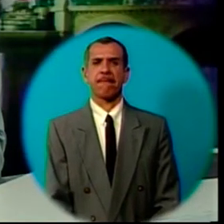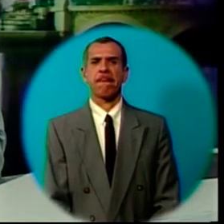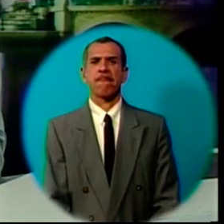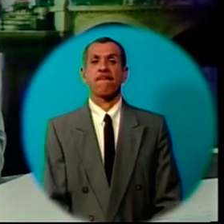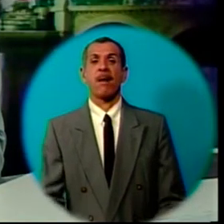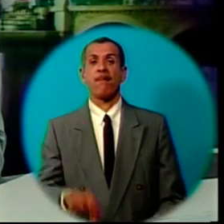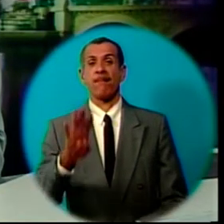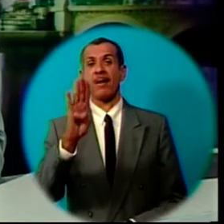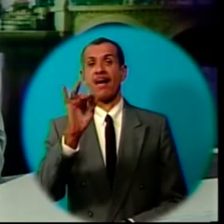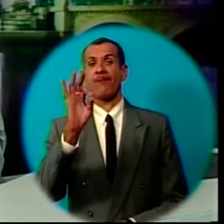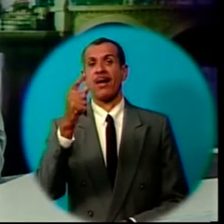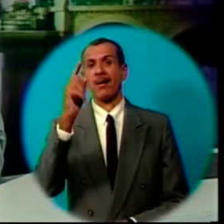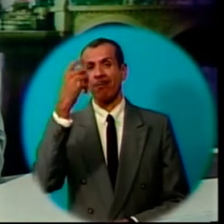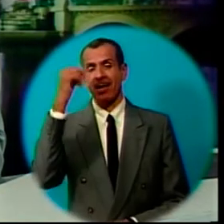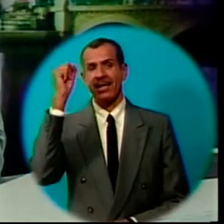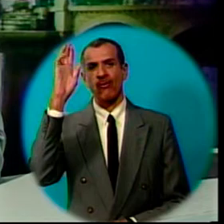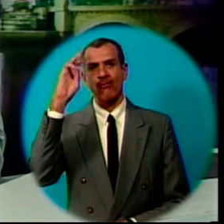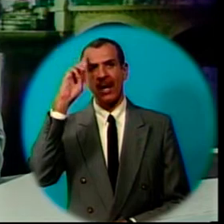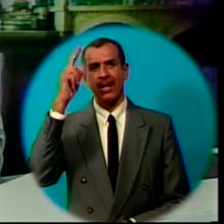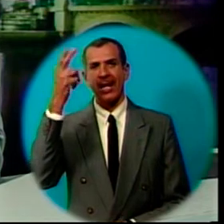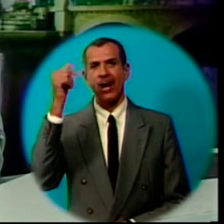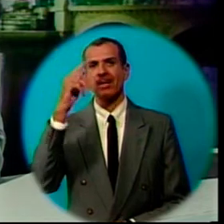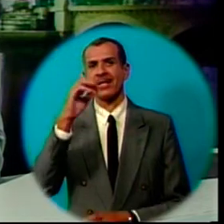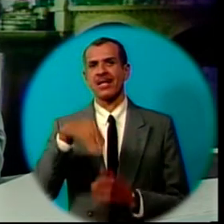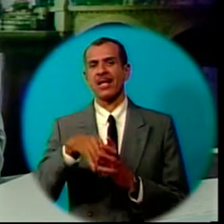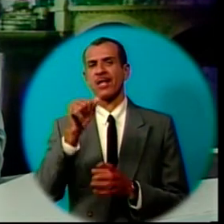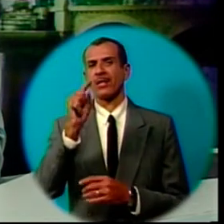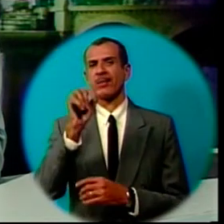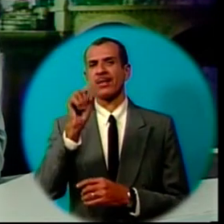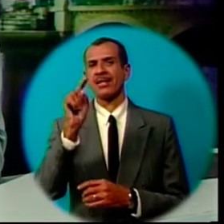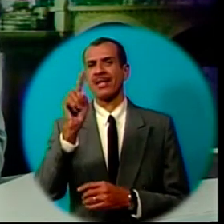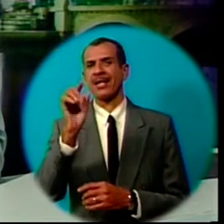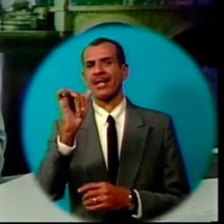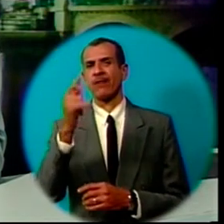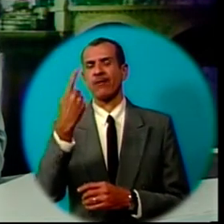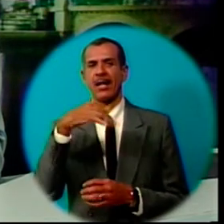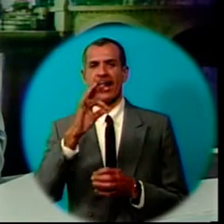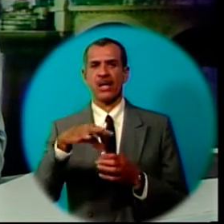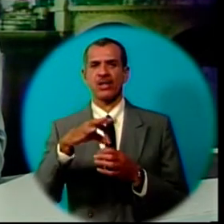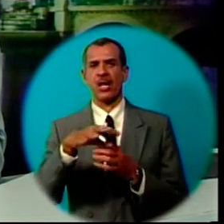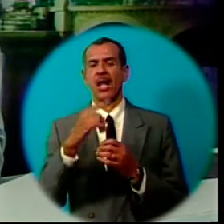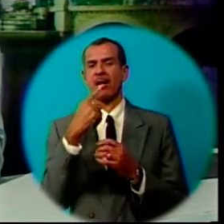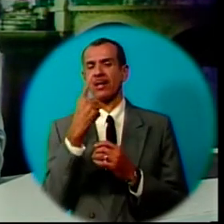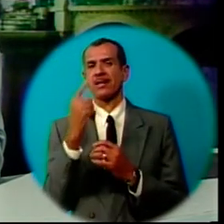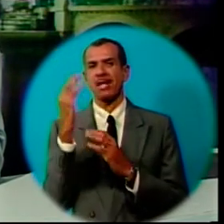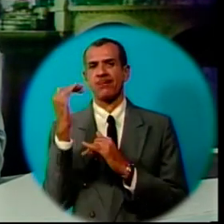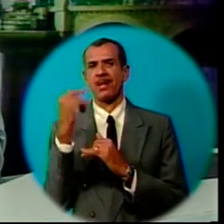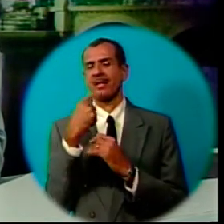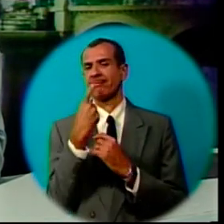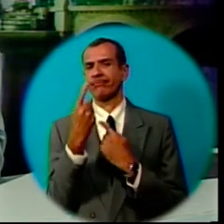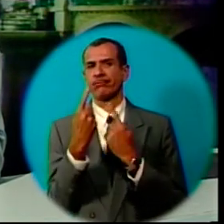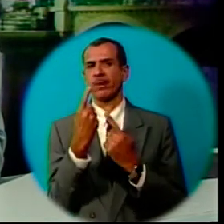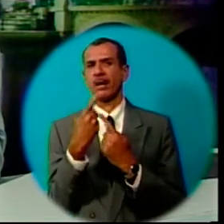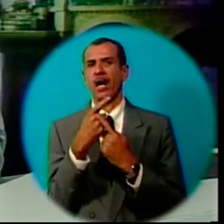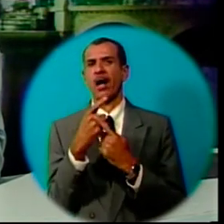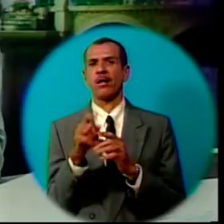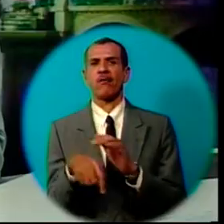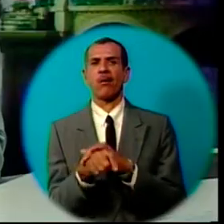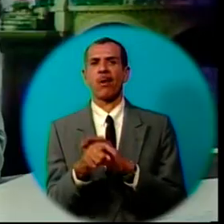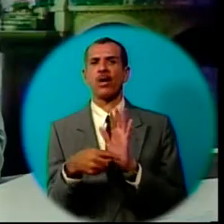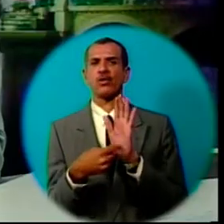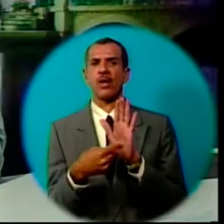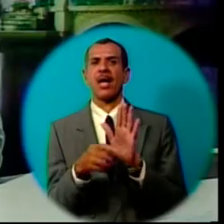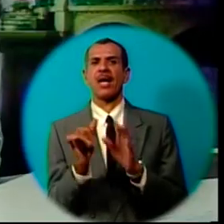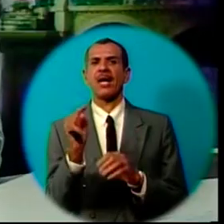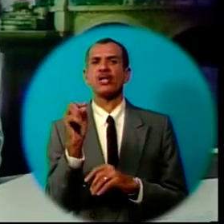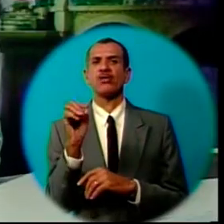Well, BFA President Randy Harris is in Switzerland for Friday's elections, and he's expected to give a comment during the football show Extra Time, scheduled